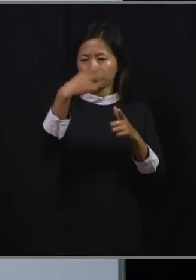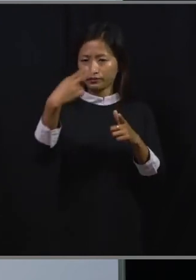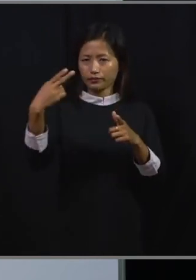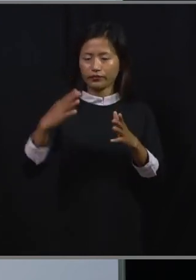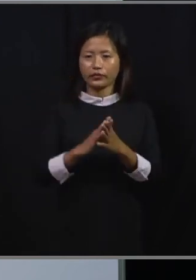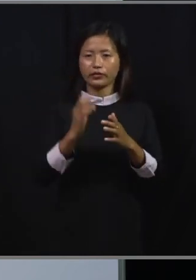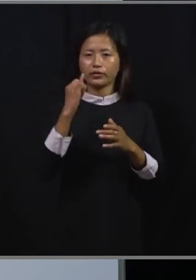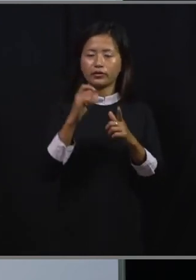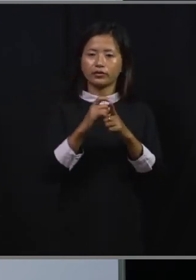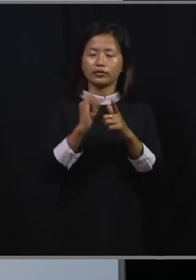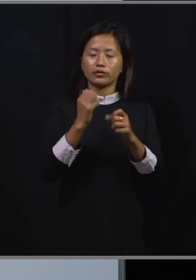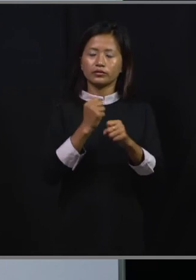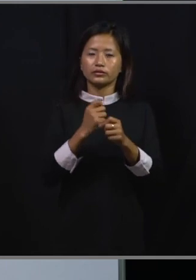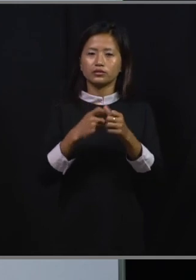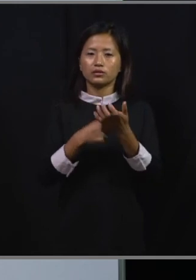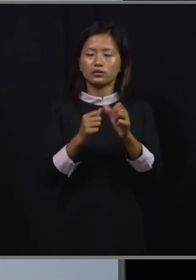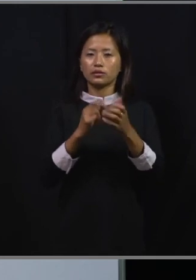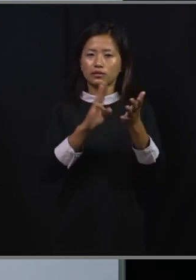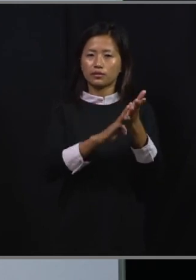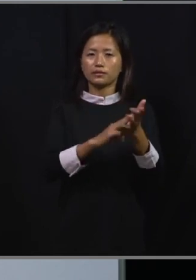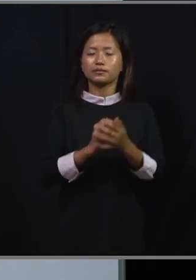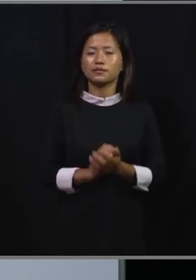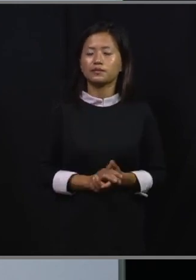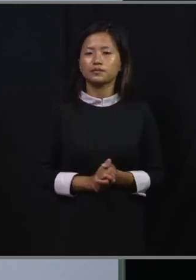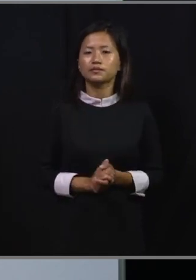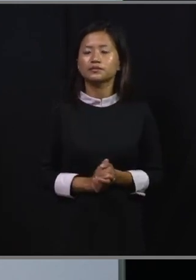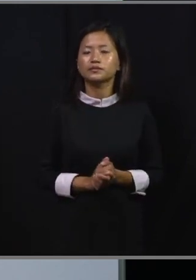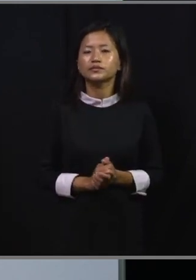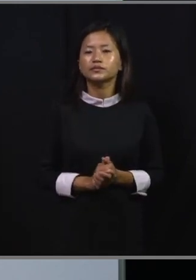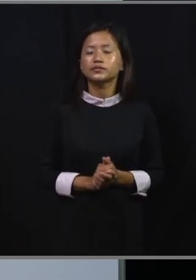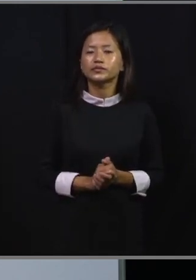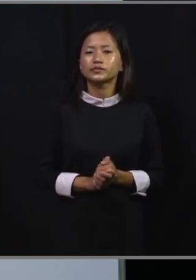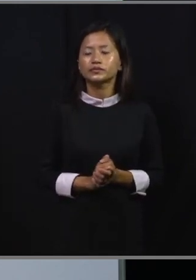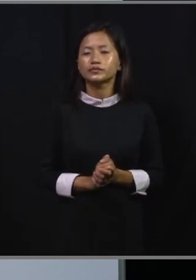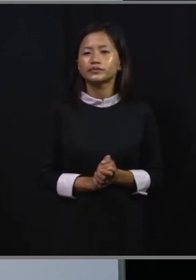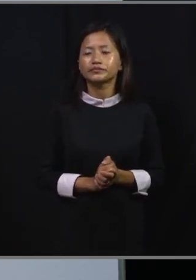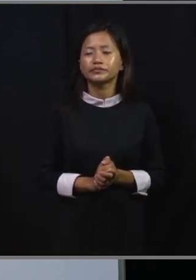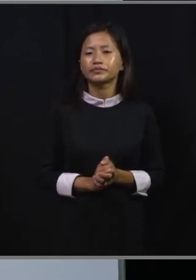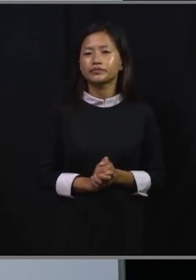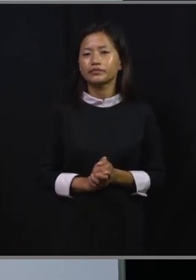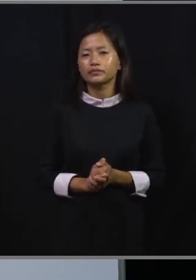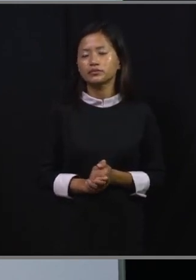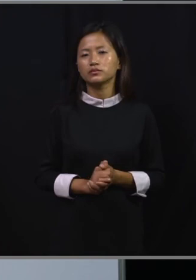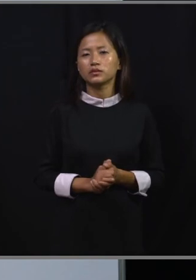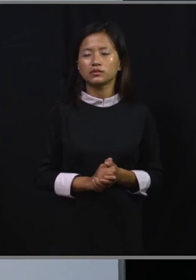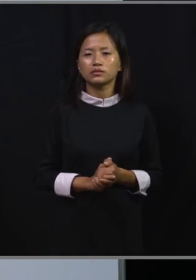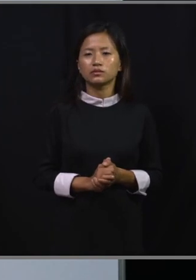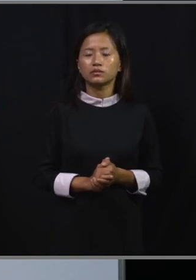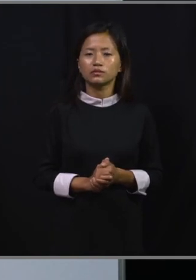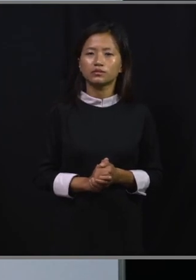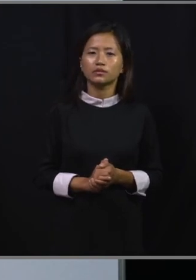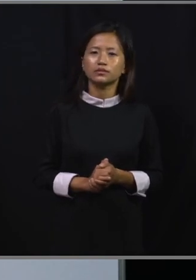Just trying to show you. Okay. So, this is how from every side of the